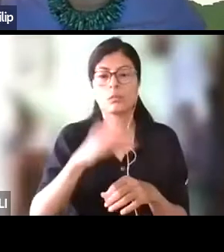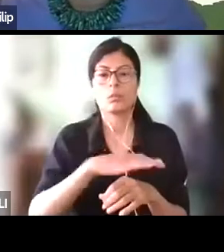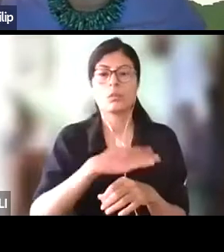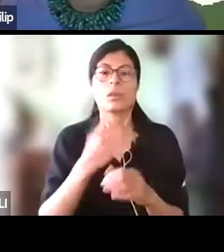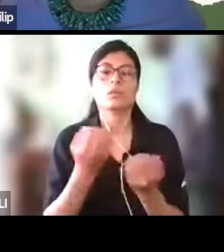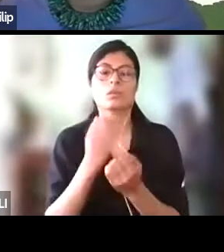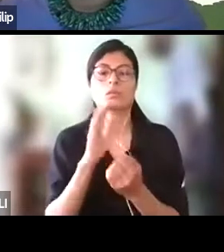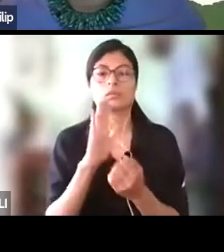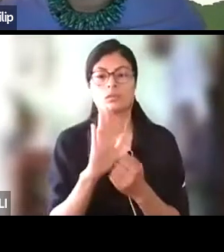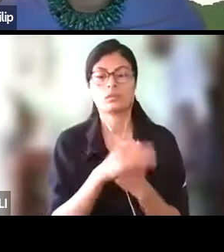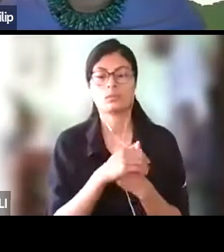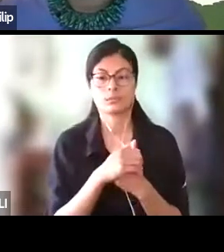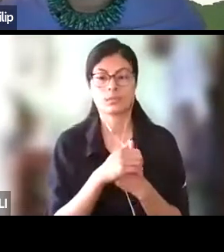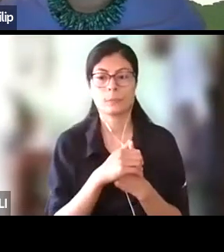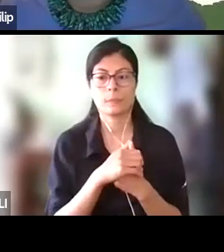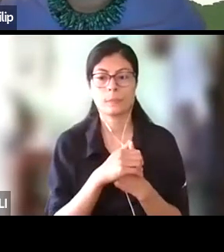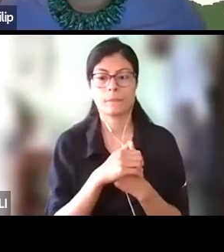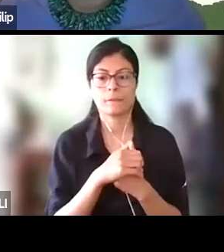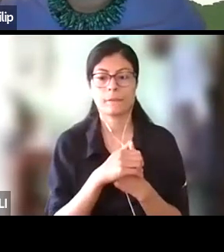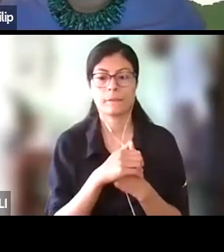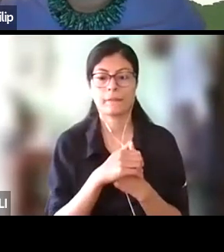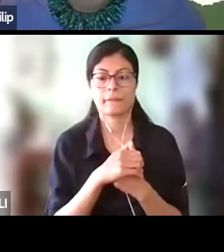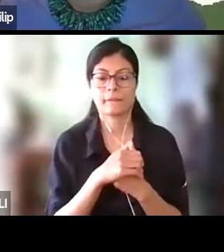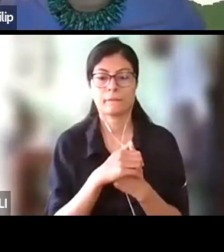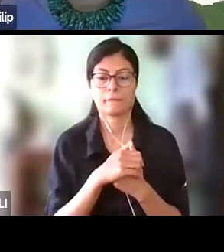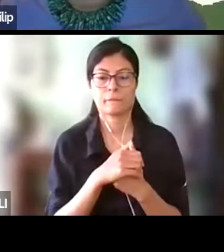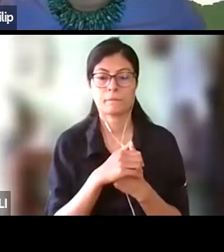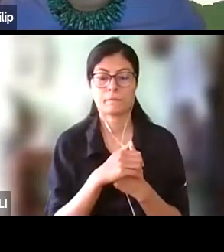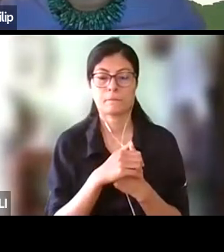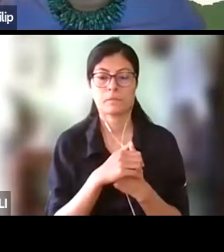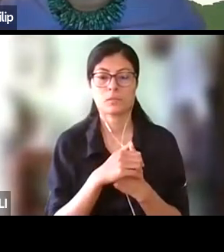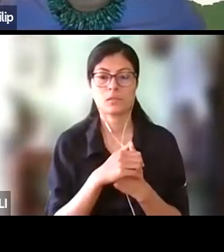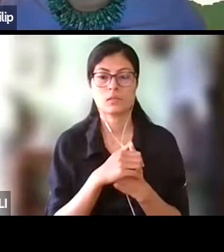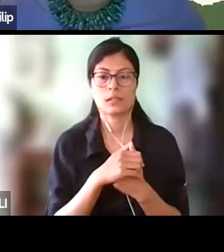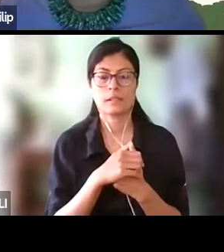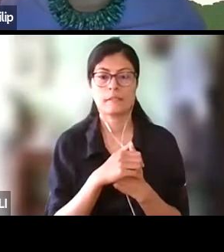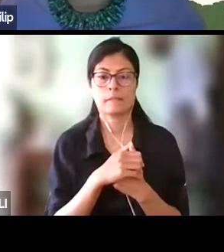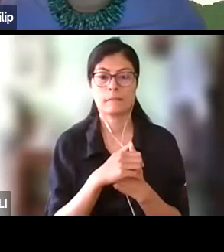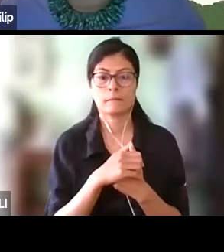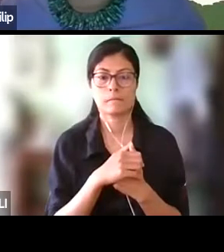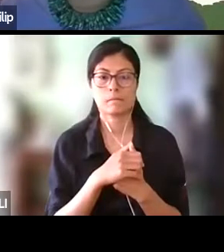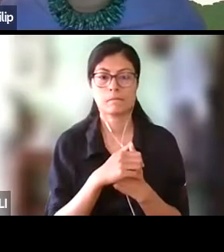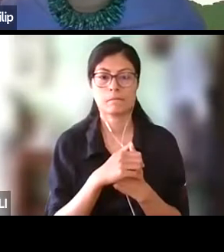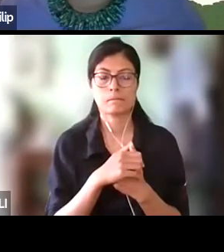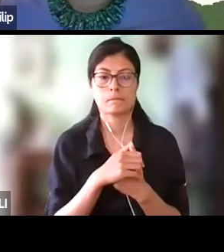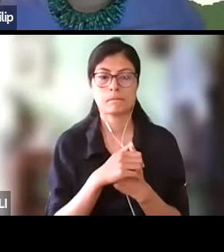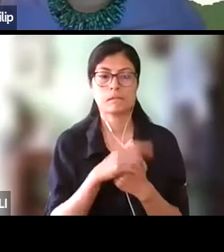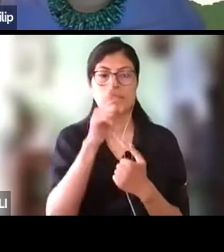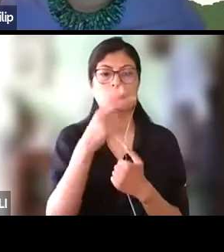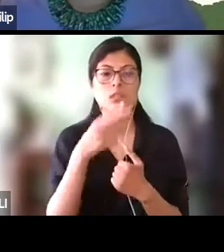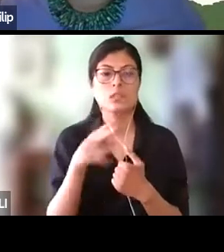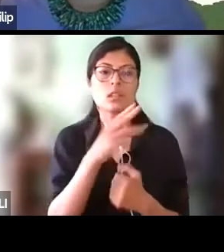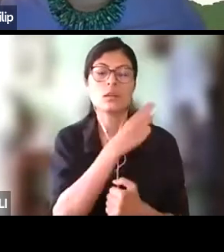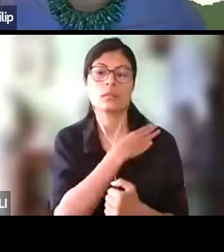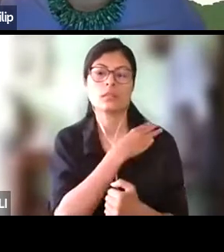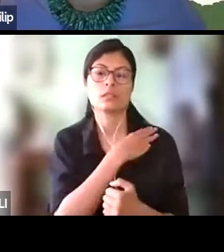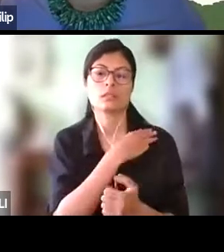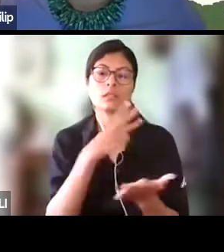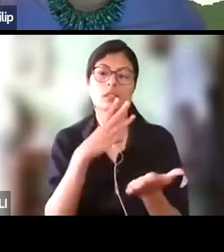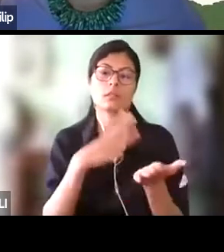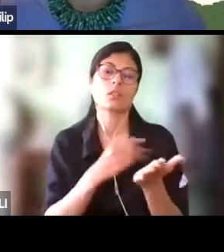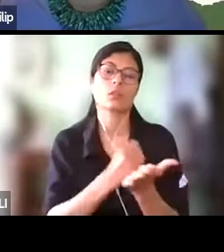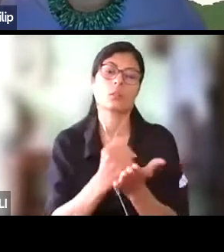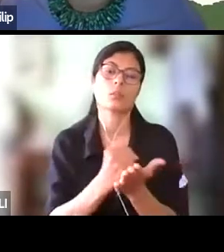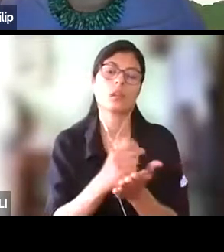connections and recognizing, you know, that it is not just an individual effort, but it's a collective effort that, you know, something that we